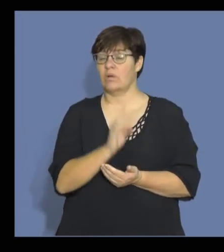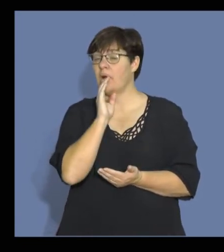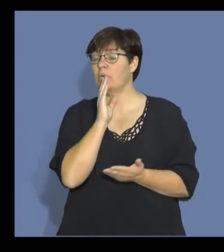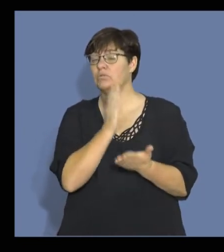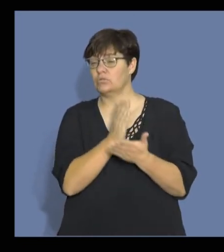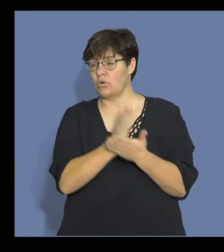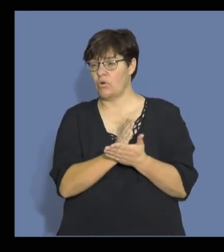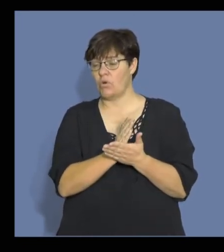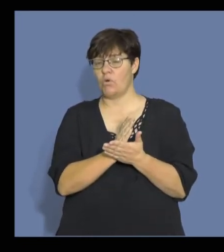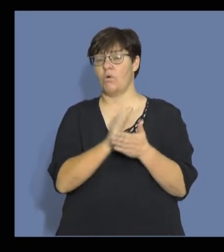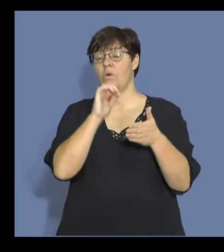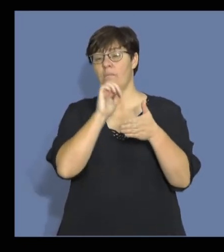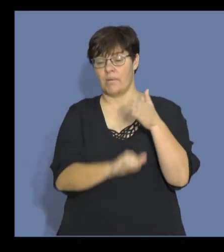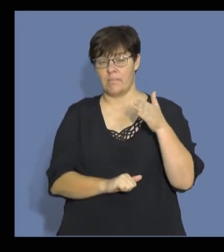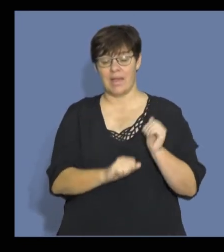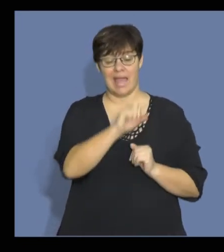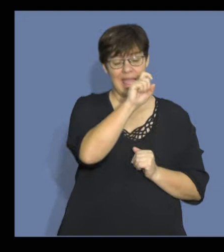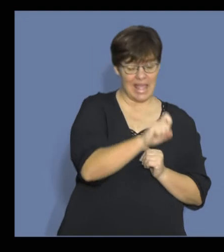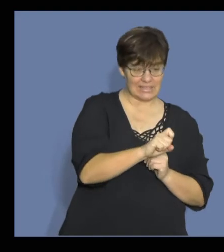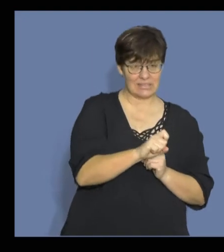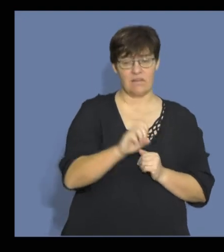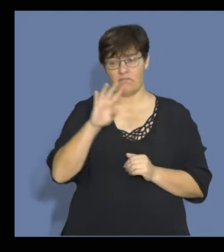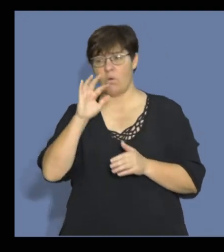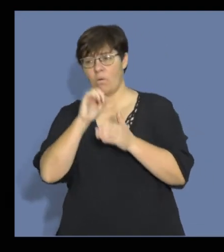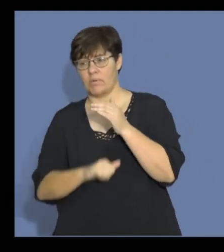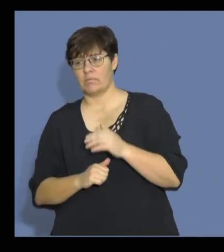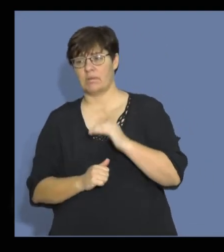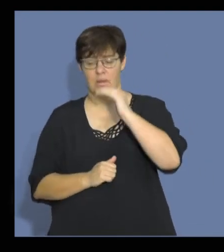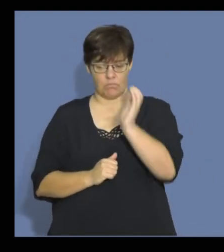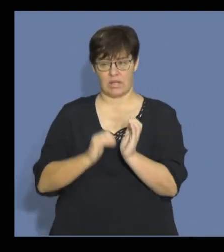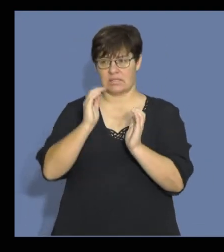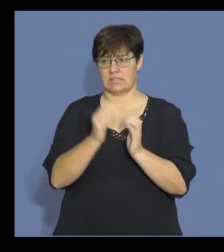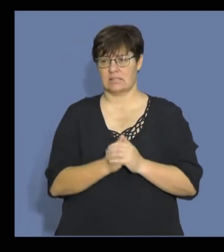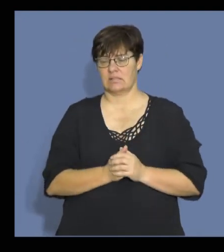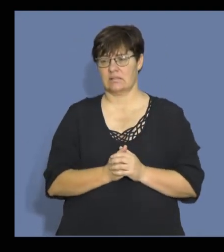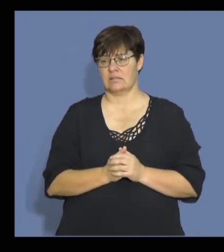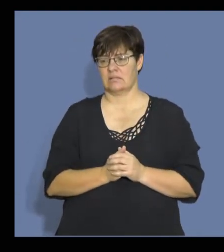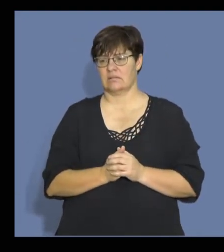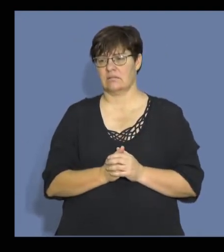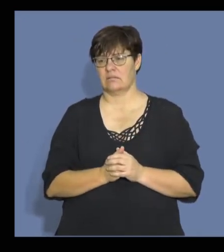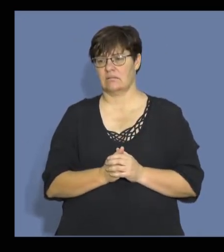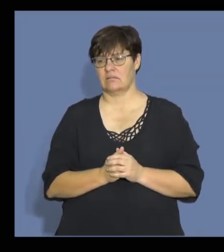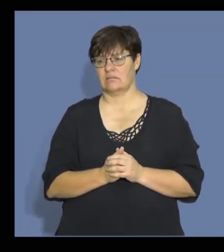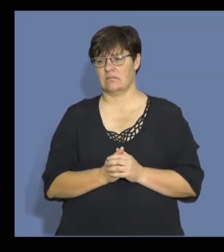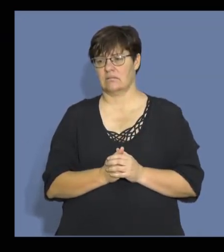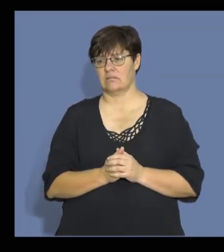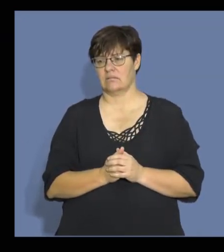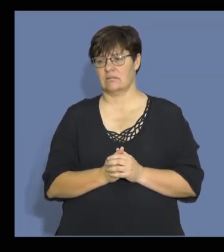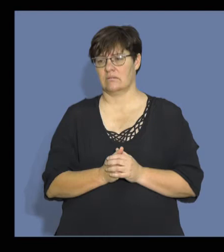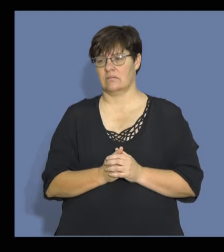make sure that I subtract x and 4 is I'm going to put that in brackets. And so actually let me go back to the start